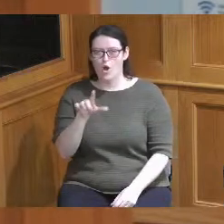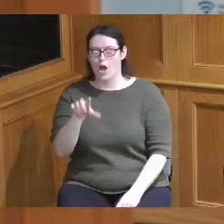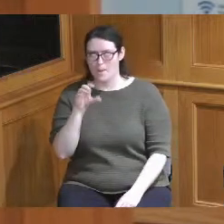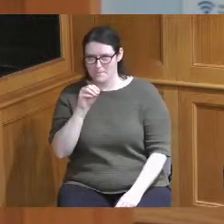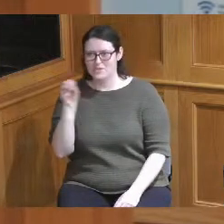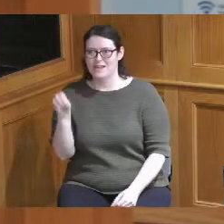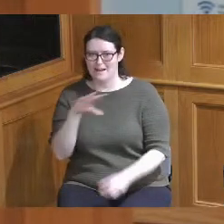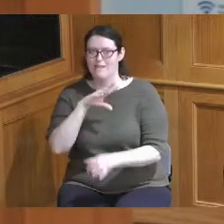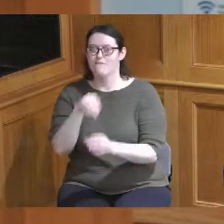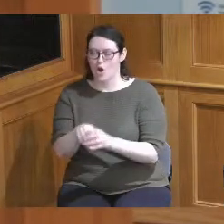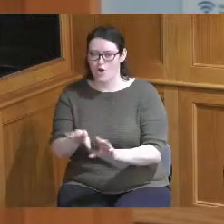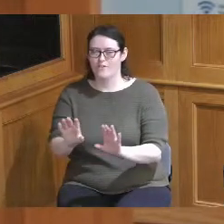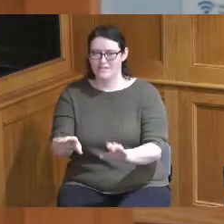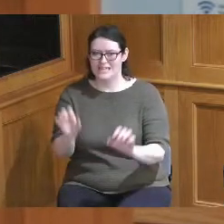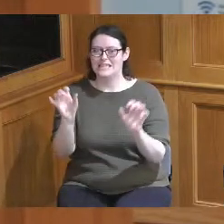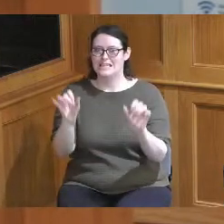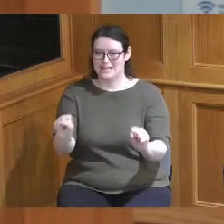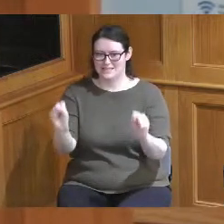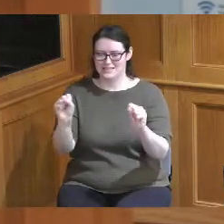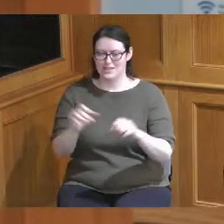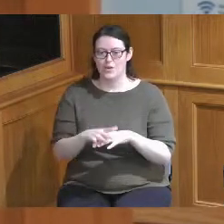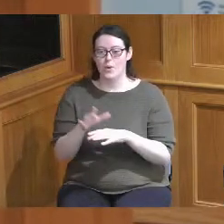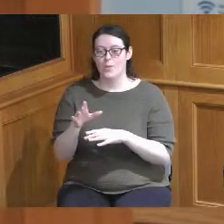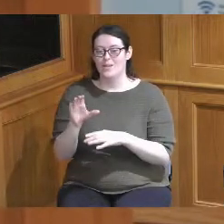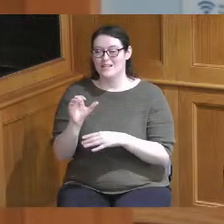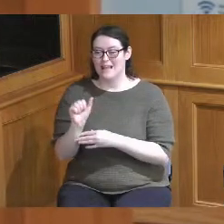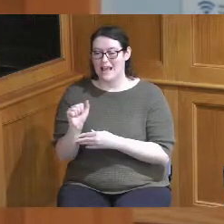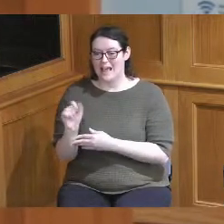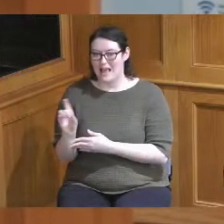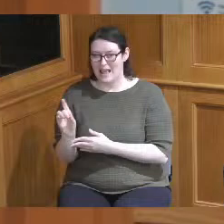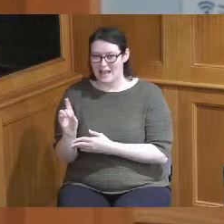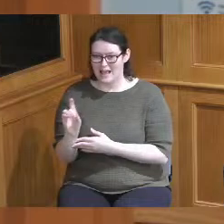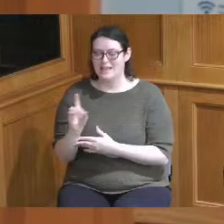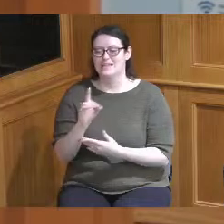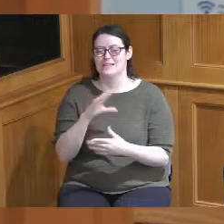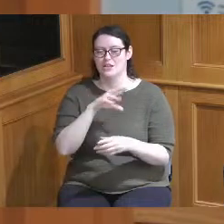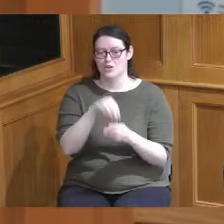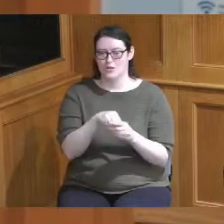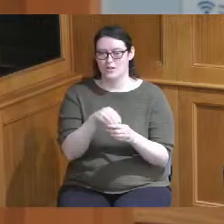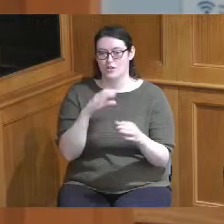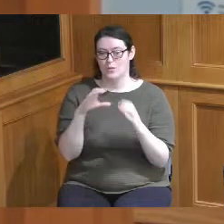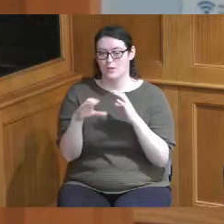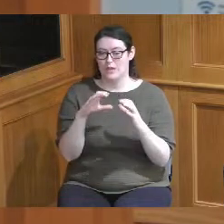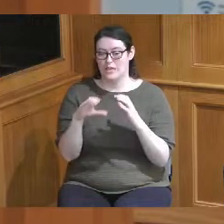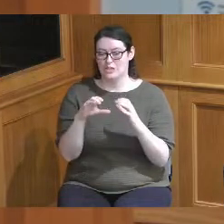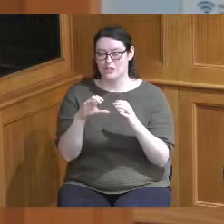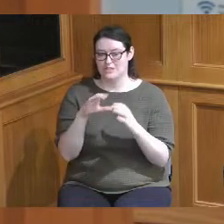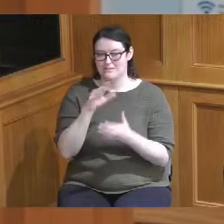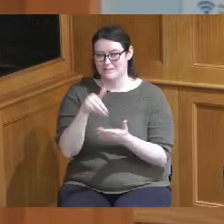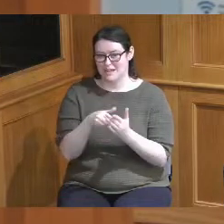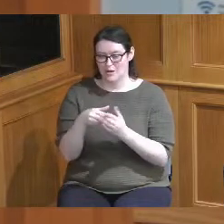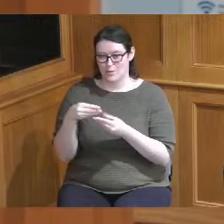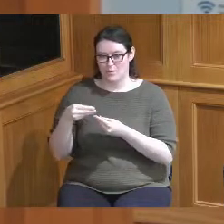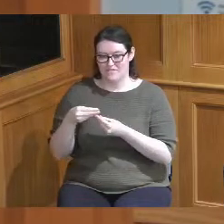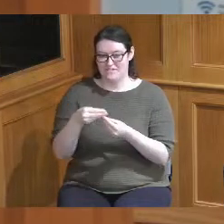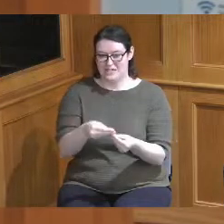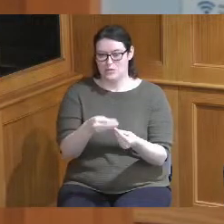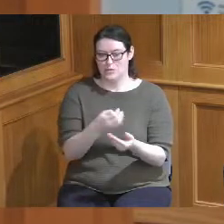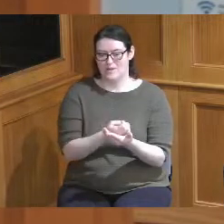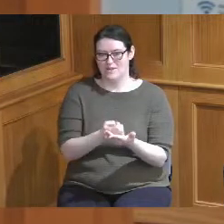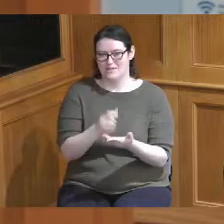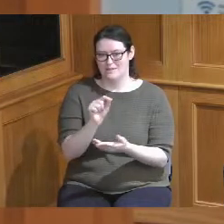we do. So building out the CAD integration, the communication center that feeds into our